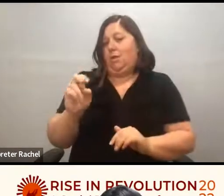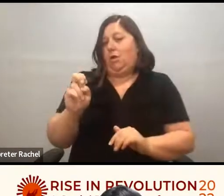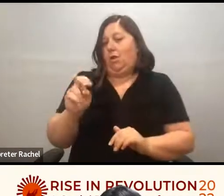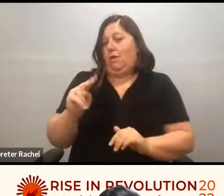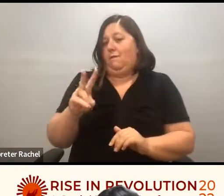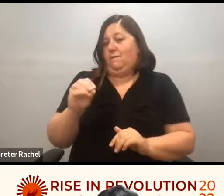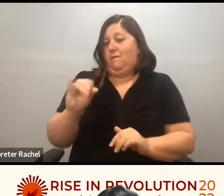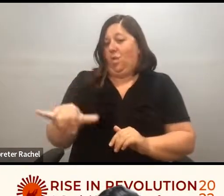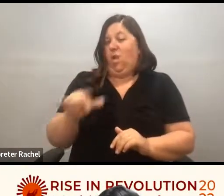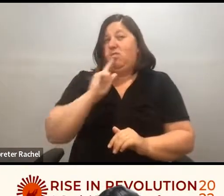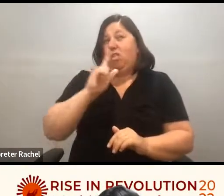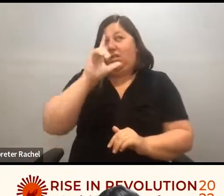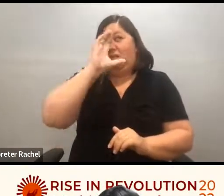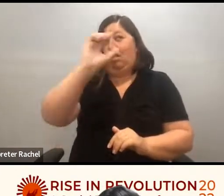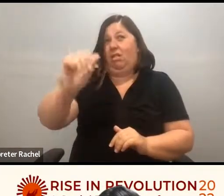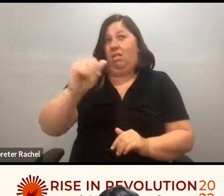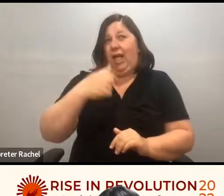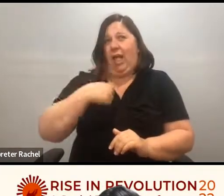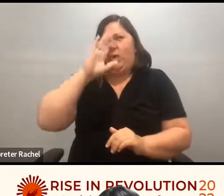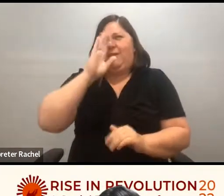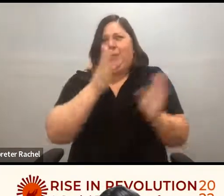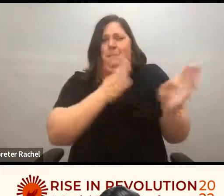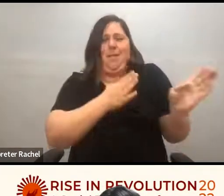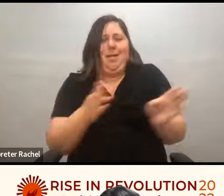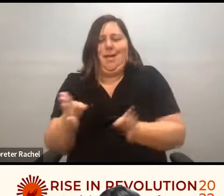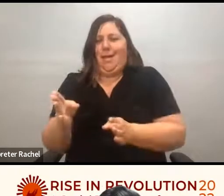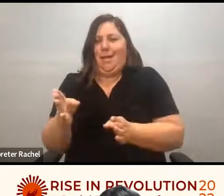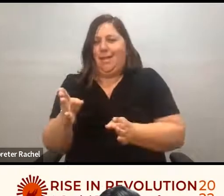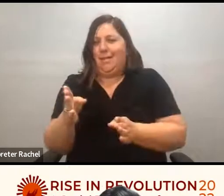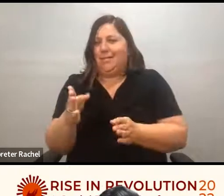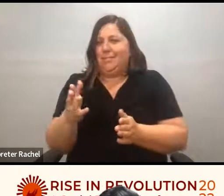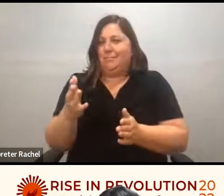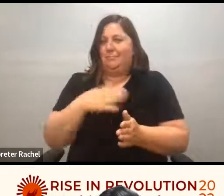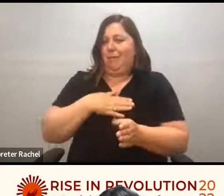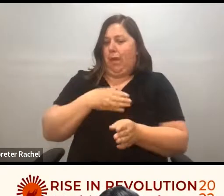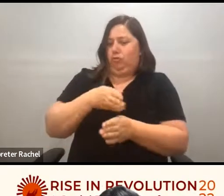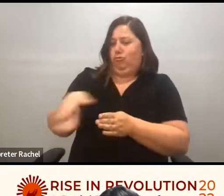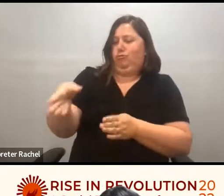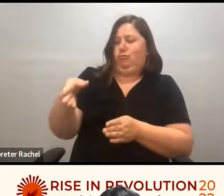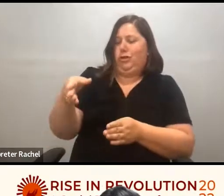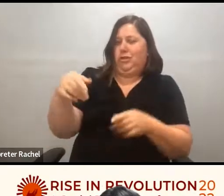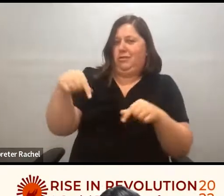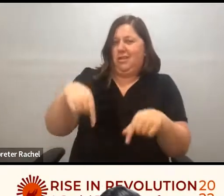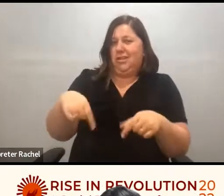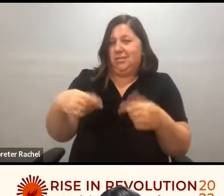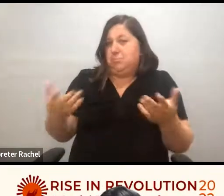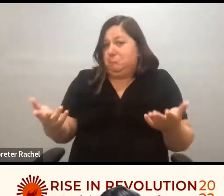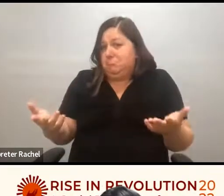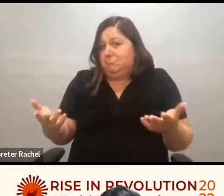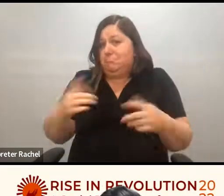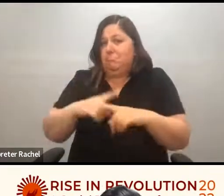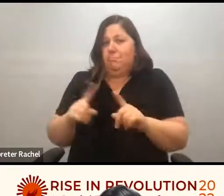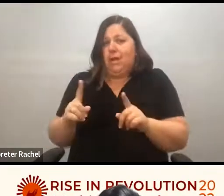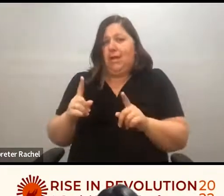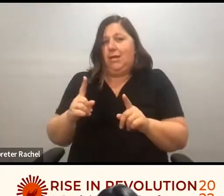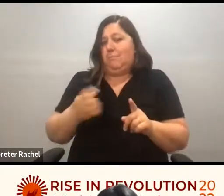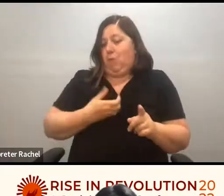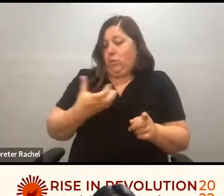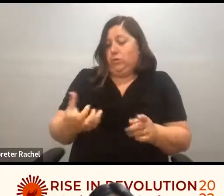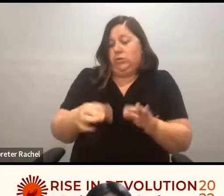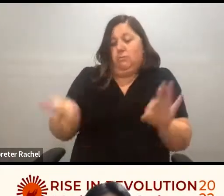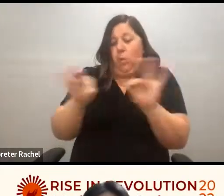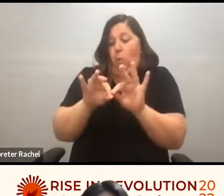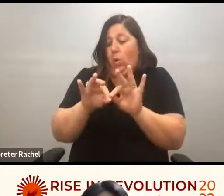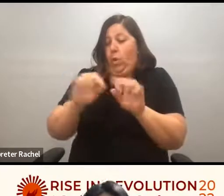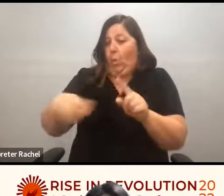how I would never have planned for it to my career pathway to go this way. But, you know, I think poetry matters when we